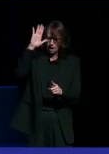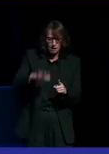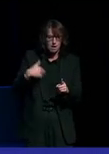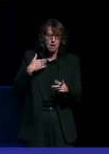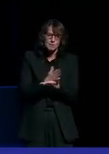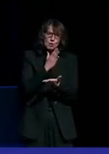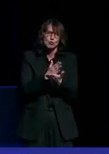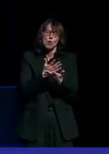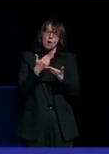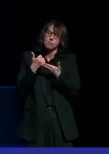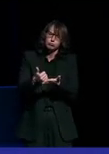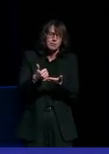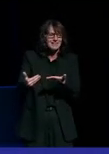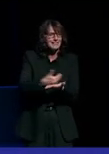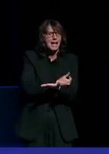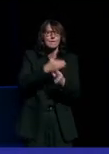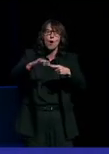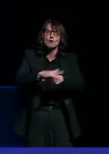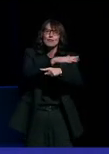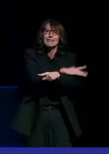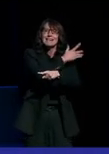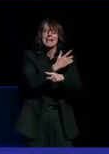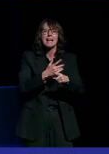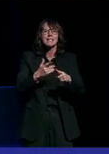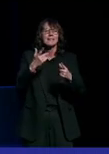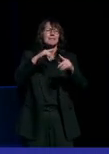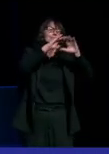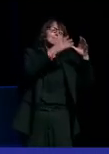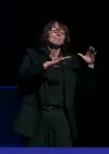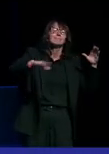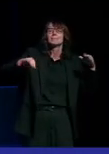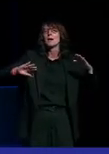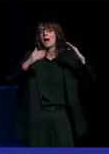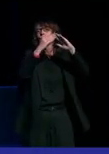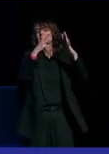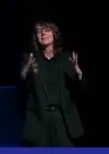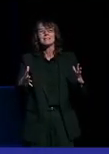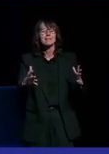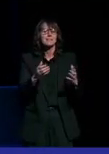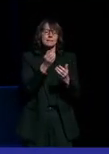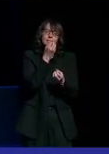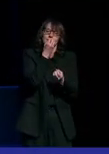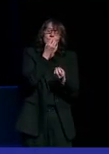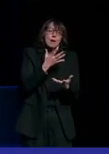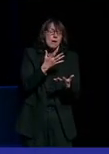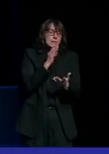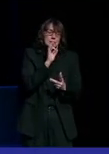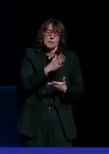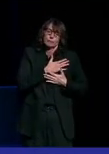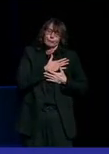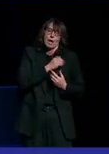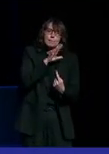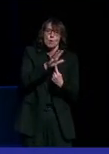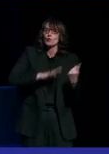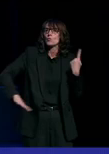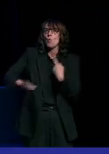and pleasant land. Our rural landscapes, the clouded hills, the mountains green, are precious to us all, and